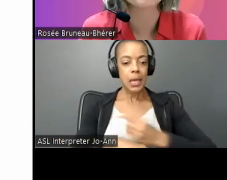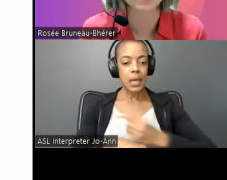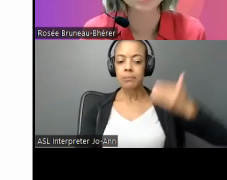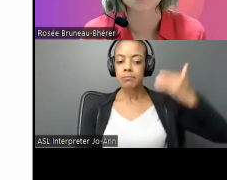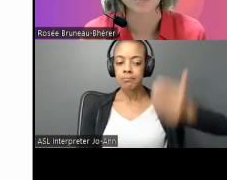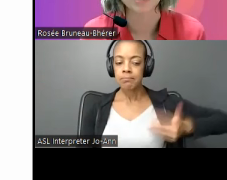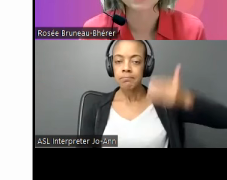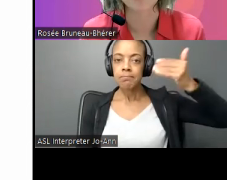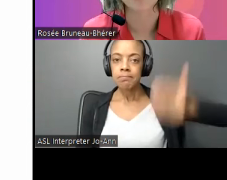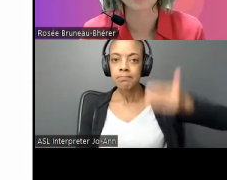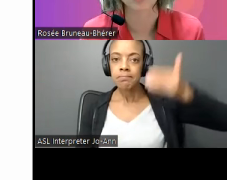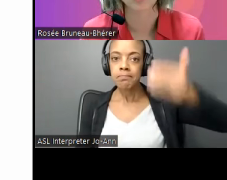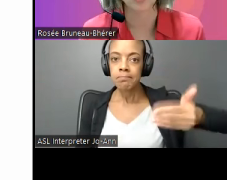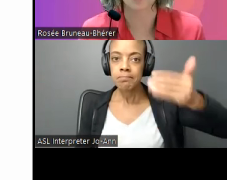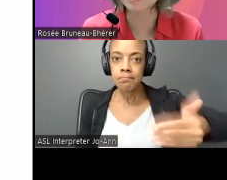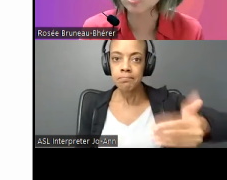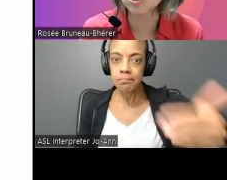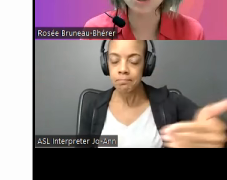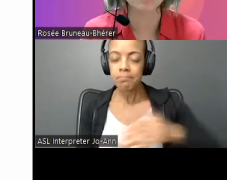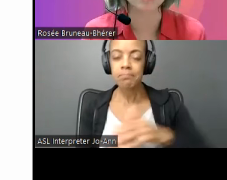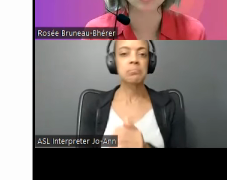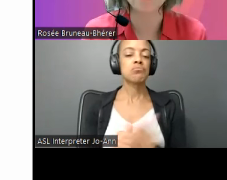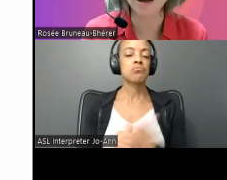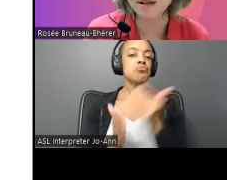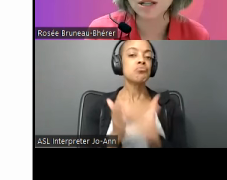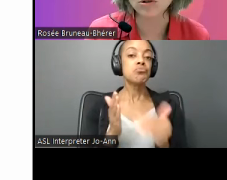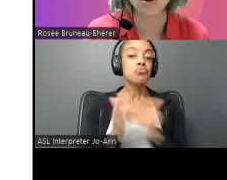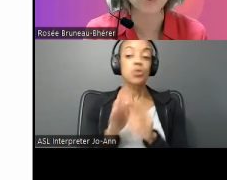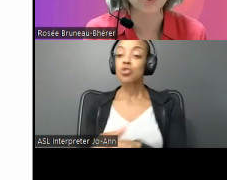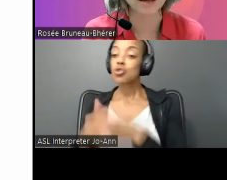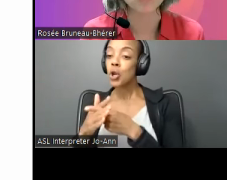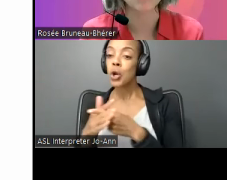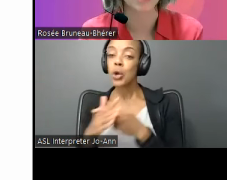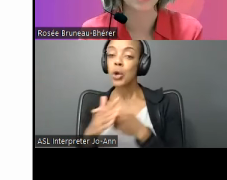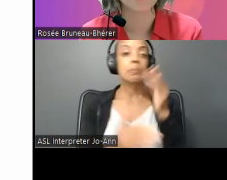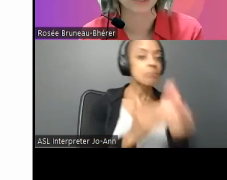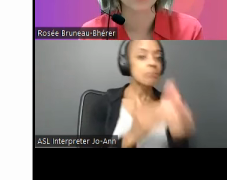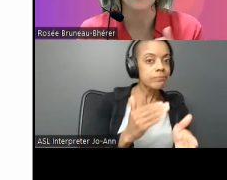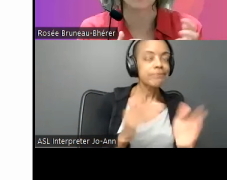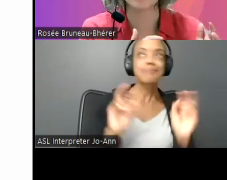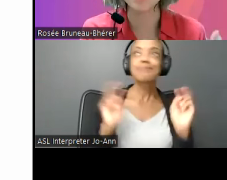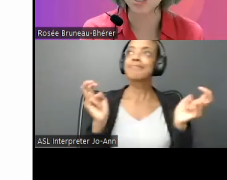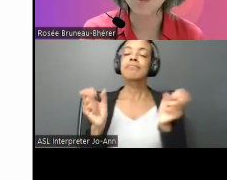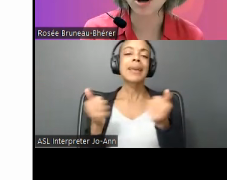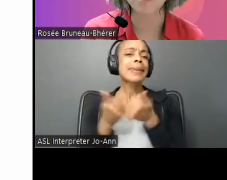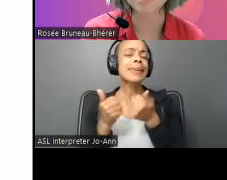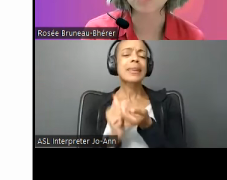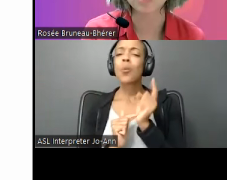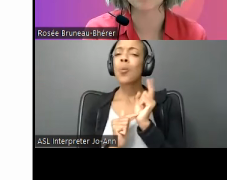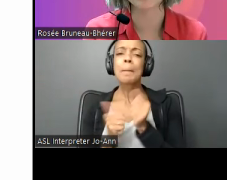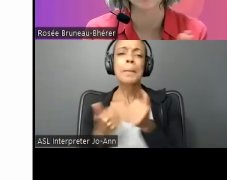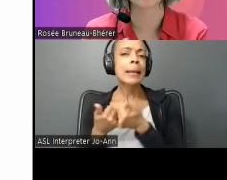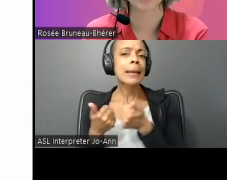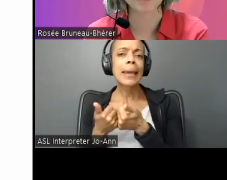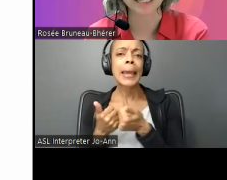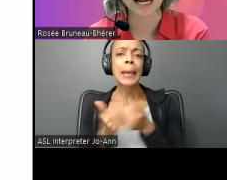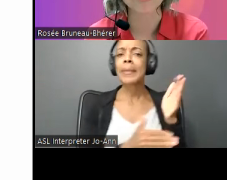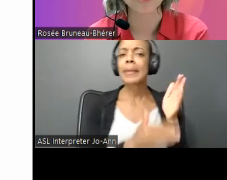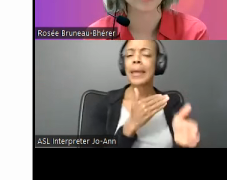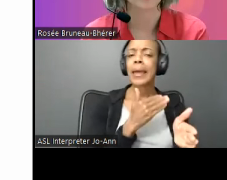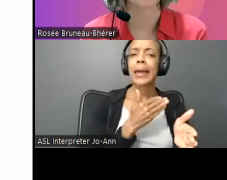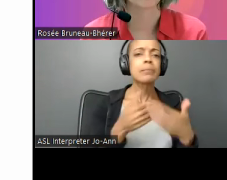and end the meeting with a little ritual. For instance, a little game that only takes a minute at the beginning, at the end, or a drawing